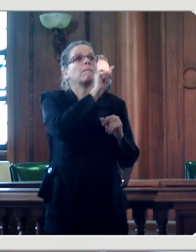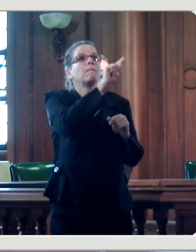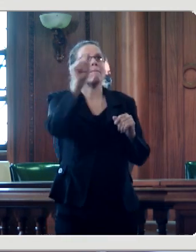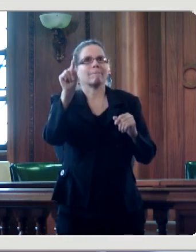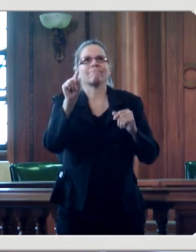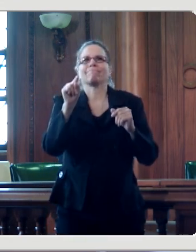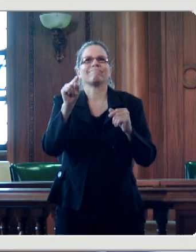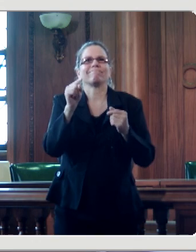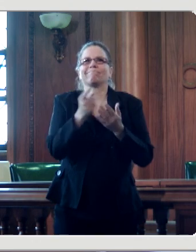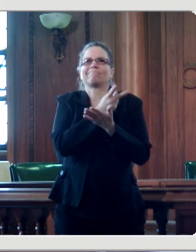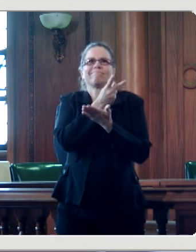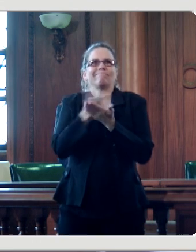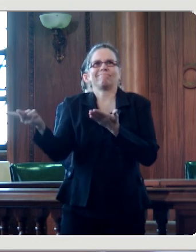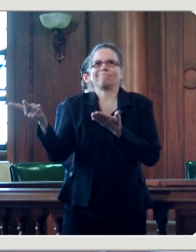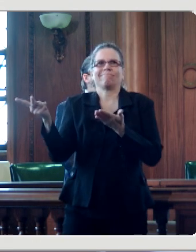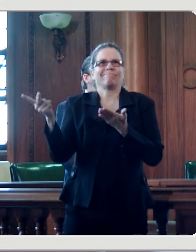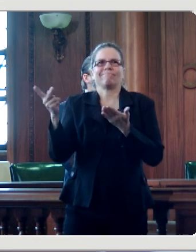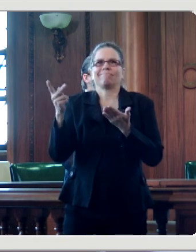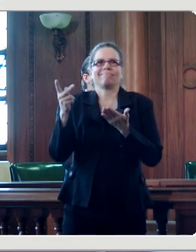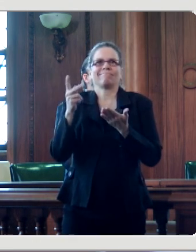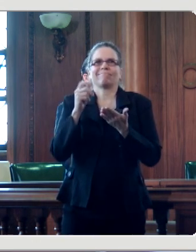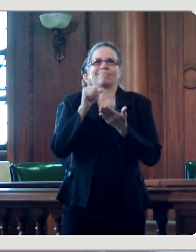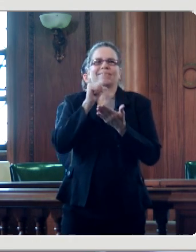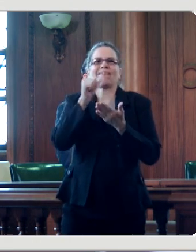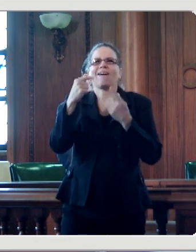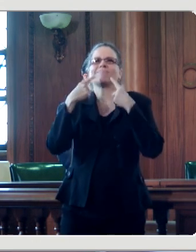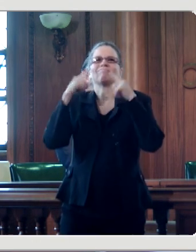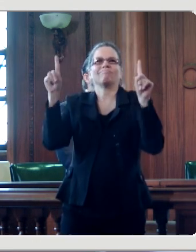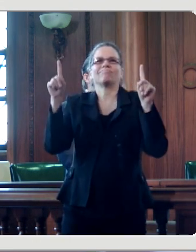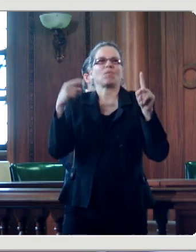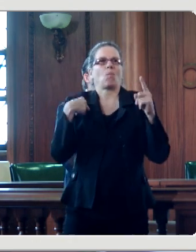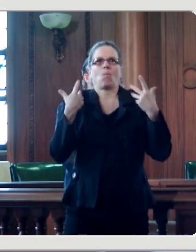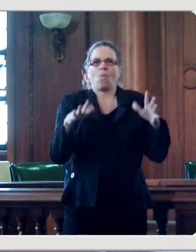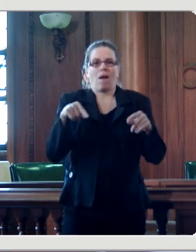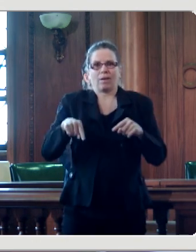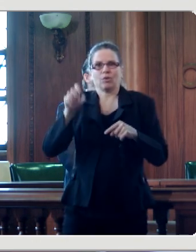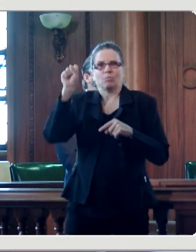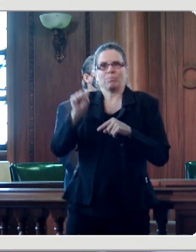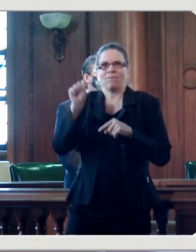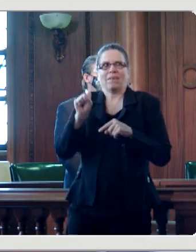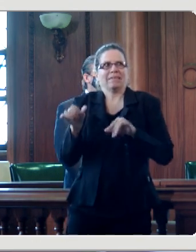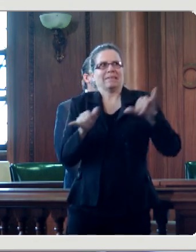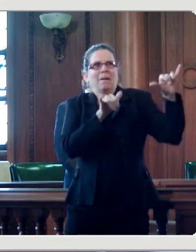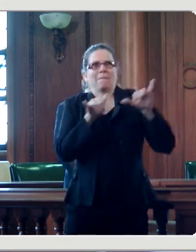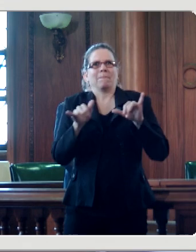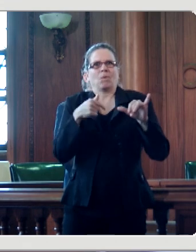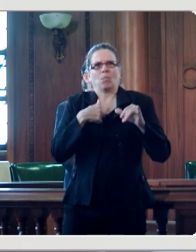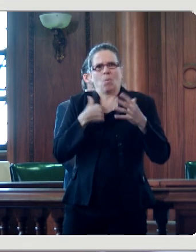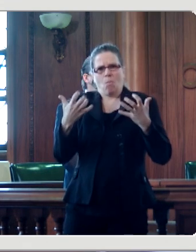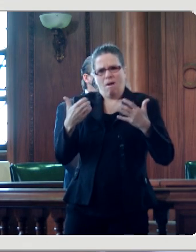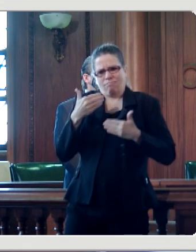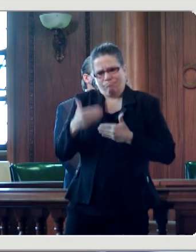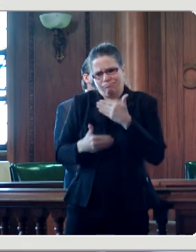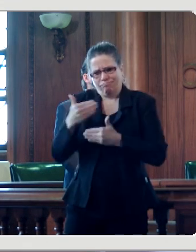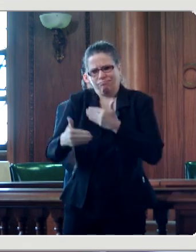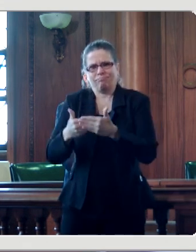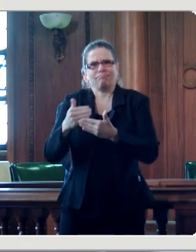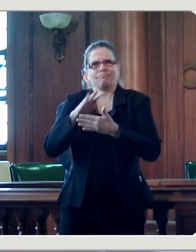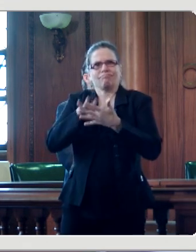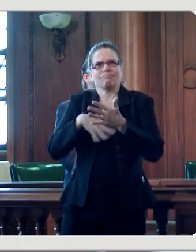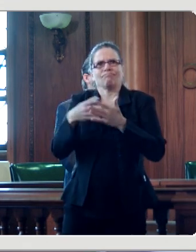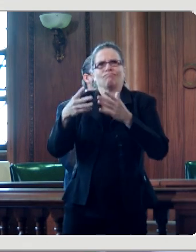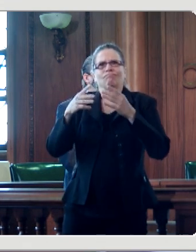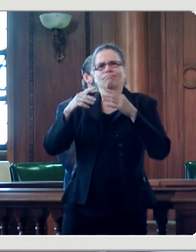as concrete, complete, and that we are doing all necessary to have an effective process,